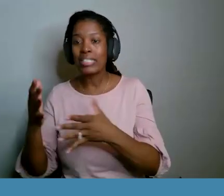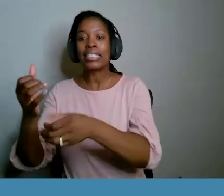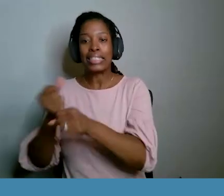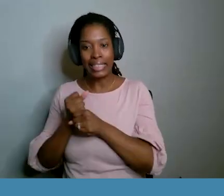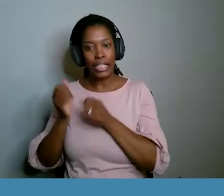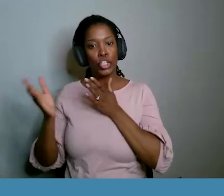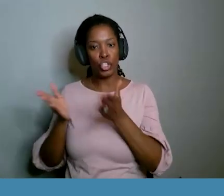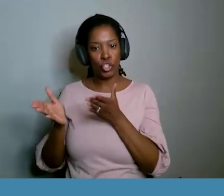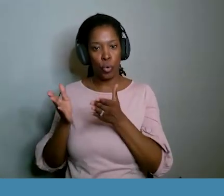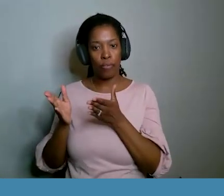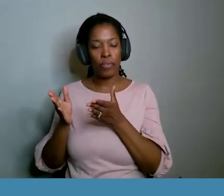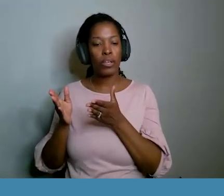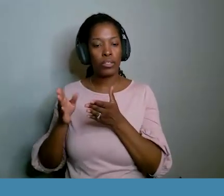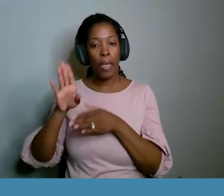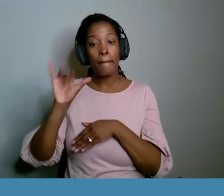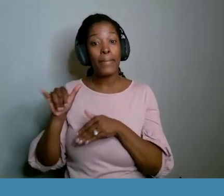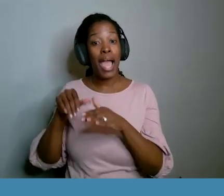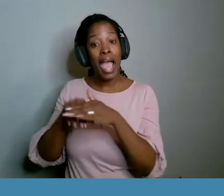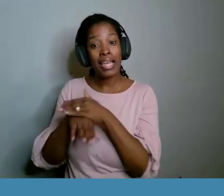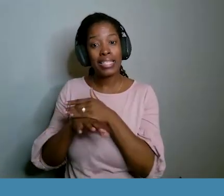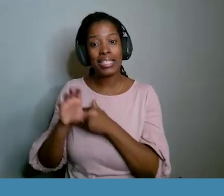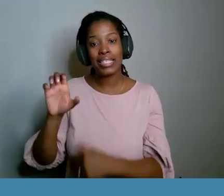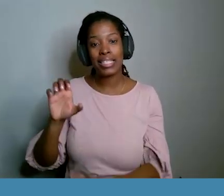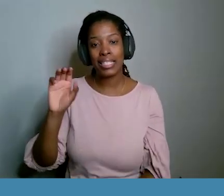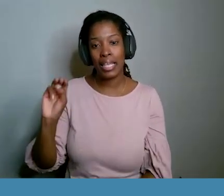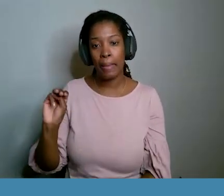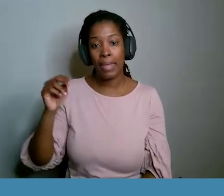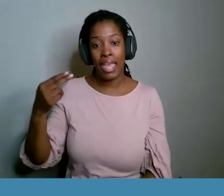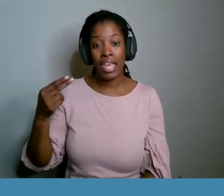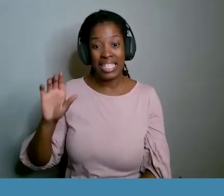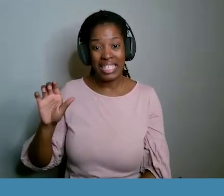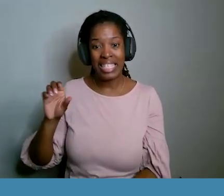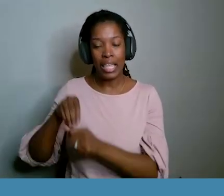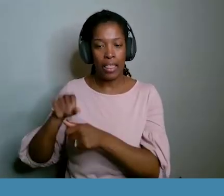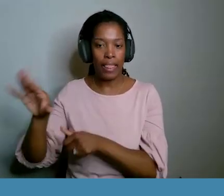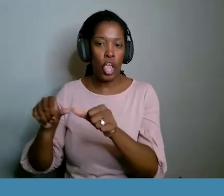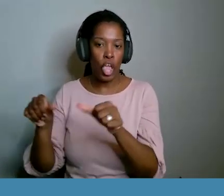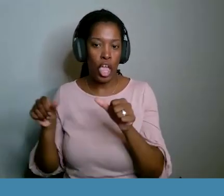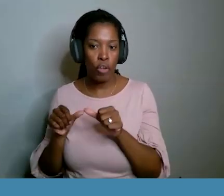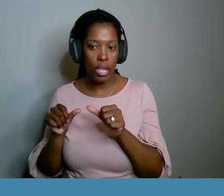by accessing the CMHC in their area.